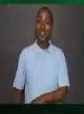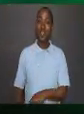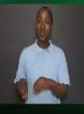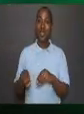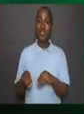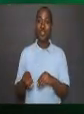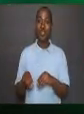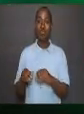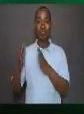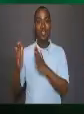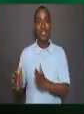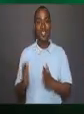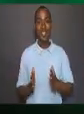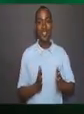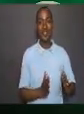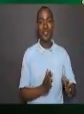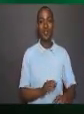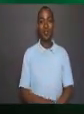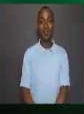Students, let's get ready.